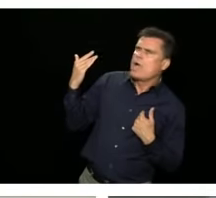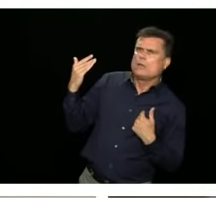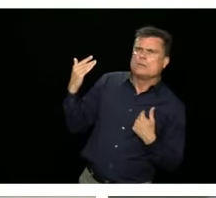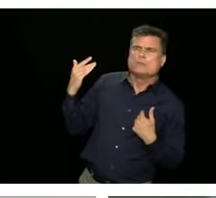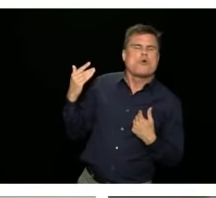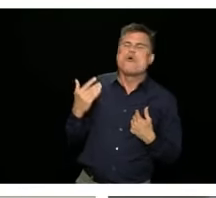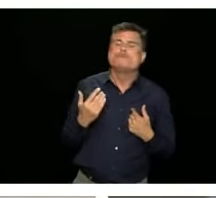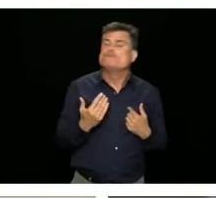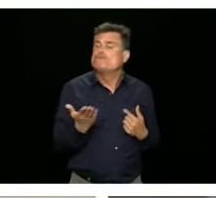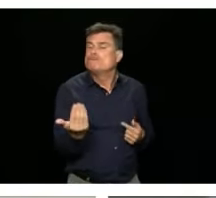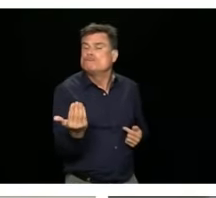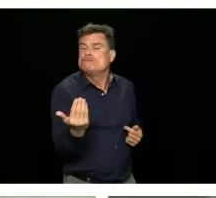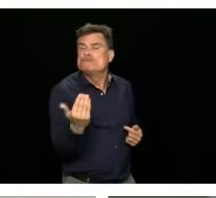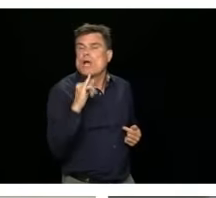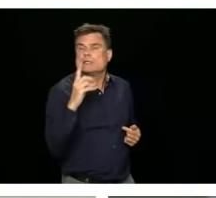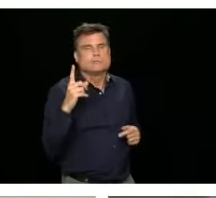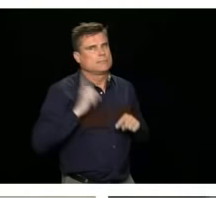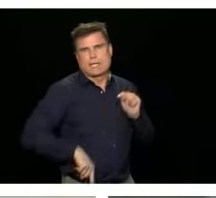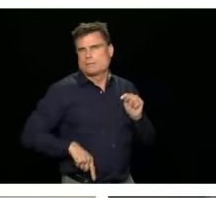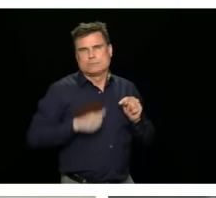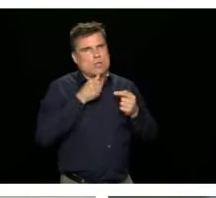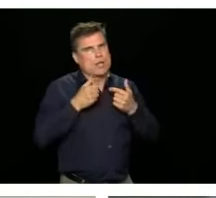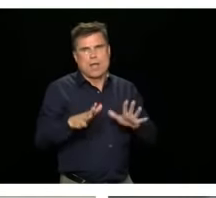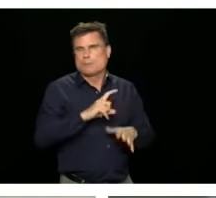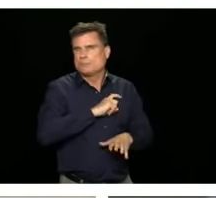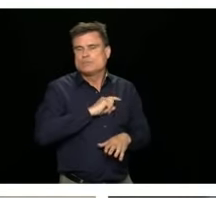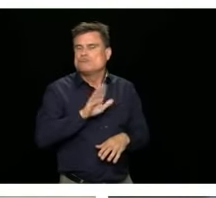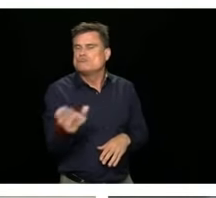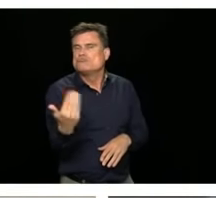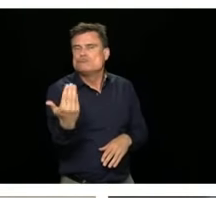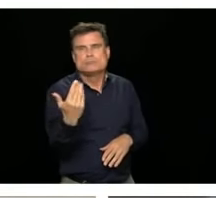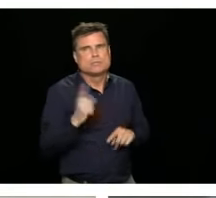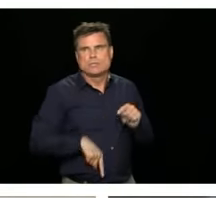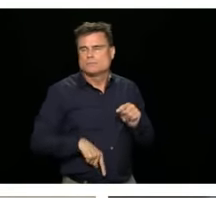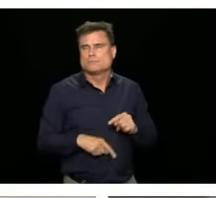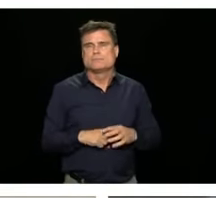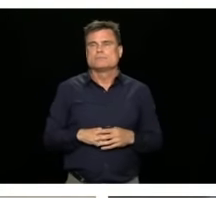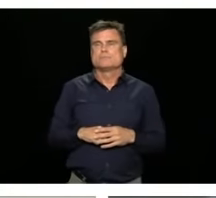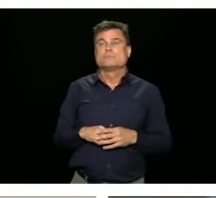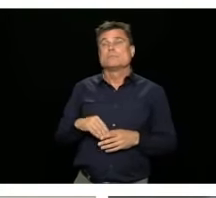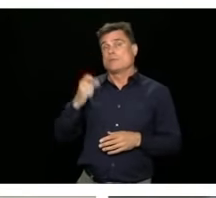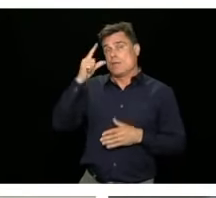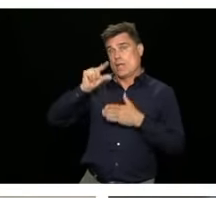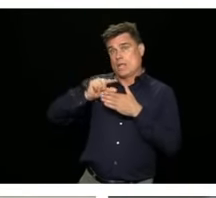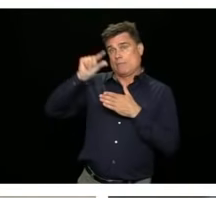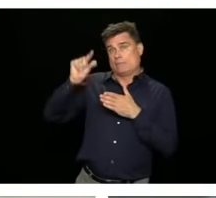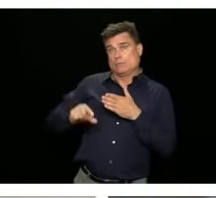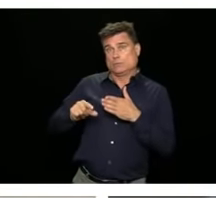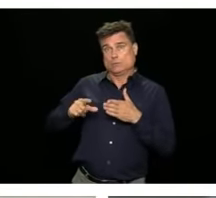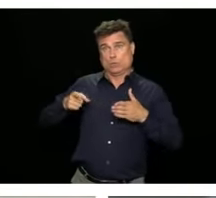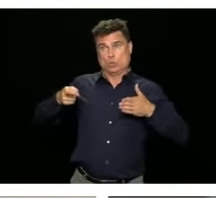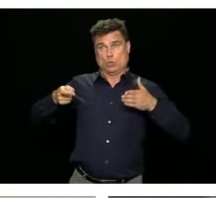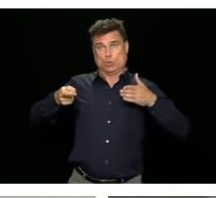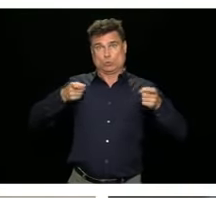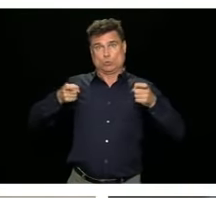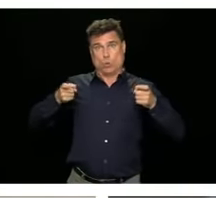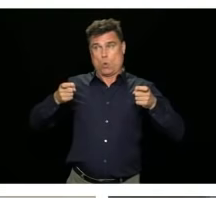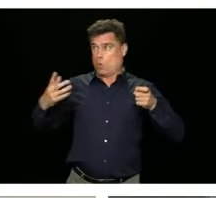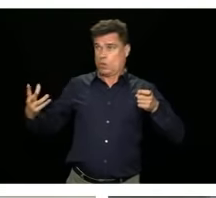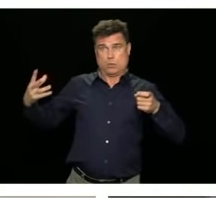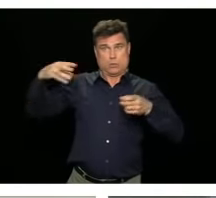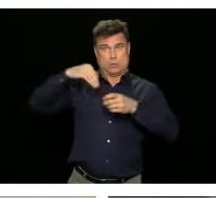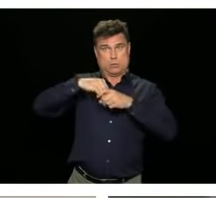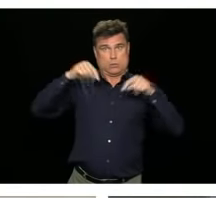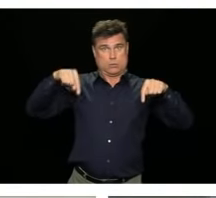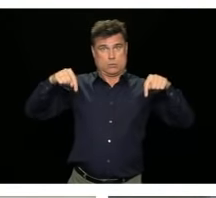these issues are not within government. We are thinking about that. You know, there's a lot of work being done around